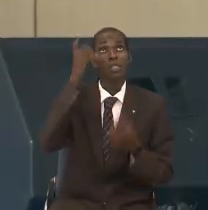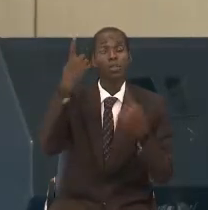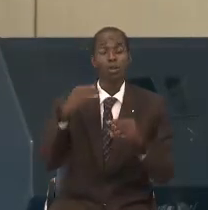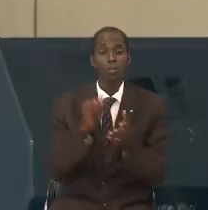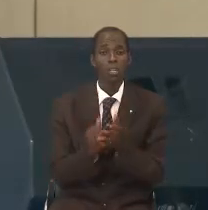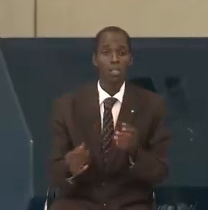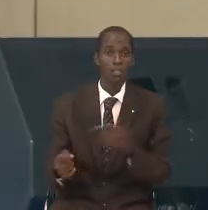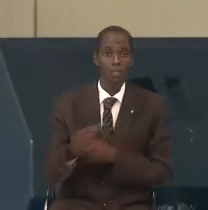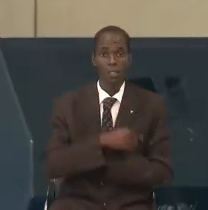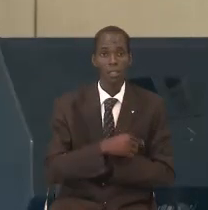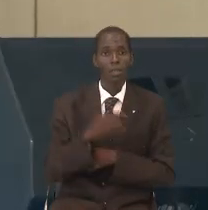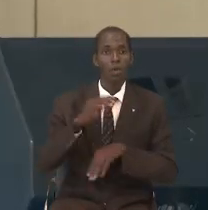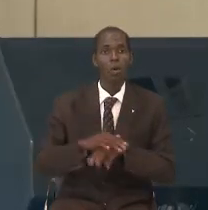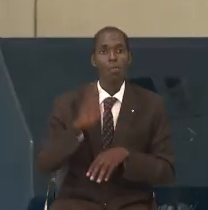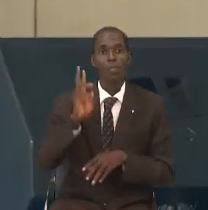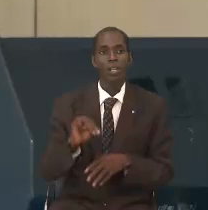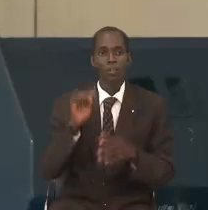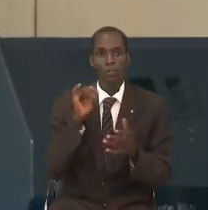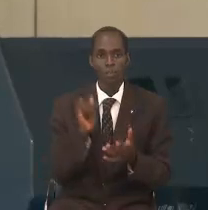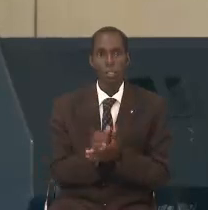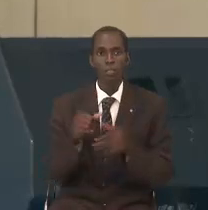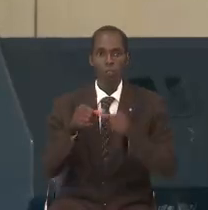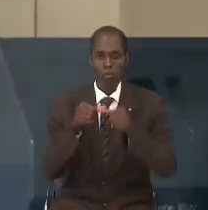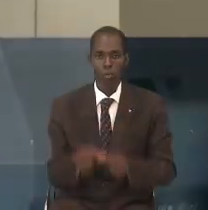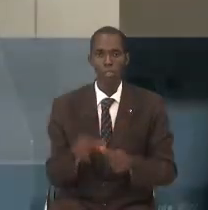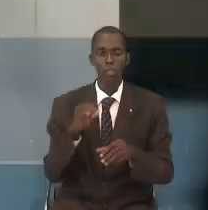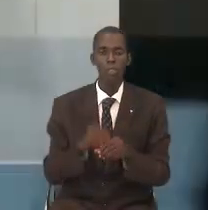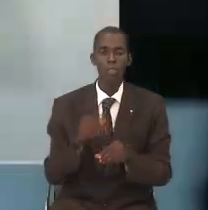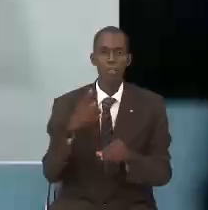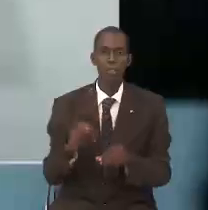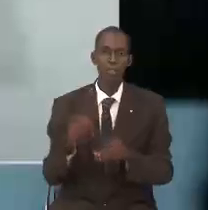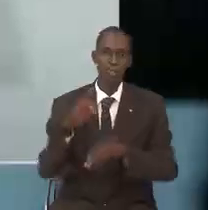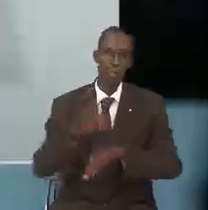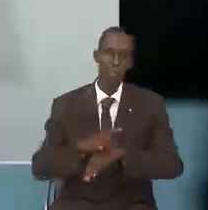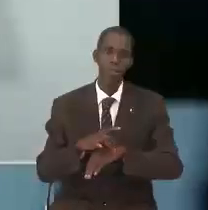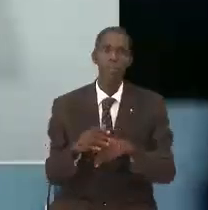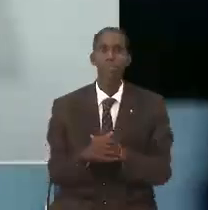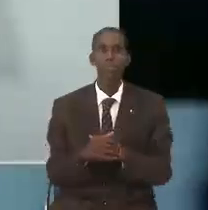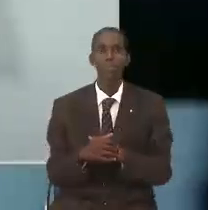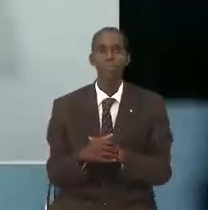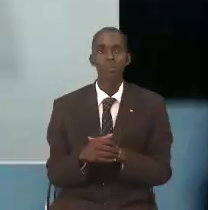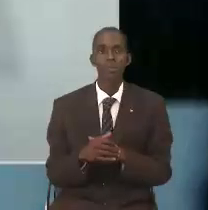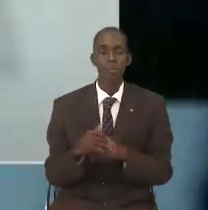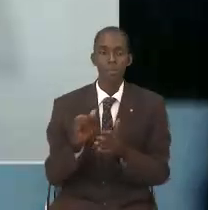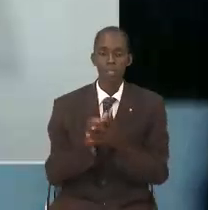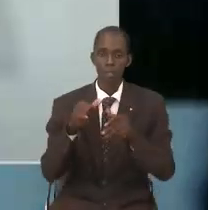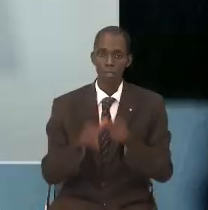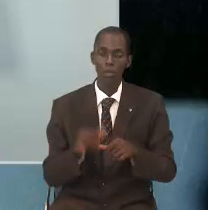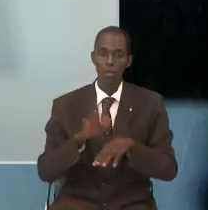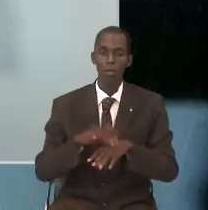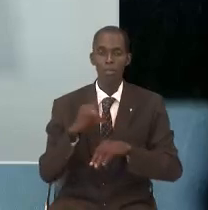them that dwell on the whole face of the earth, on the face of the whole